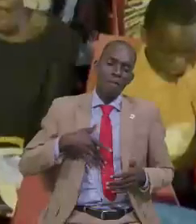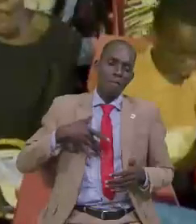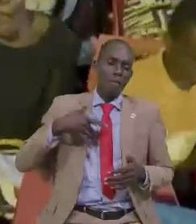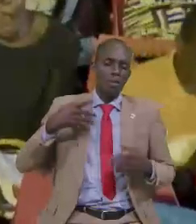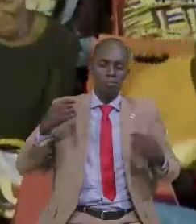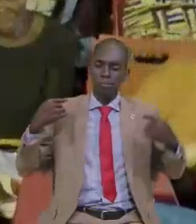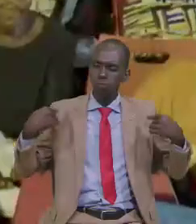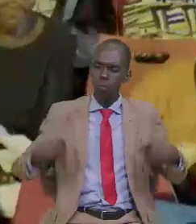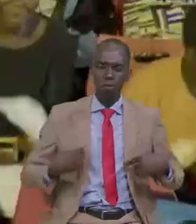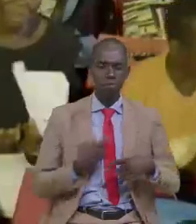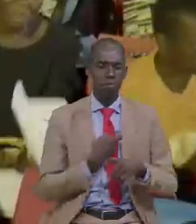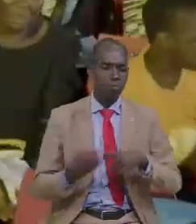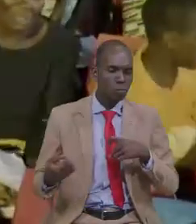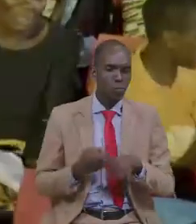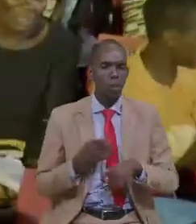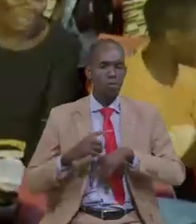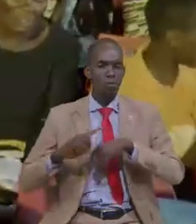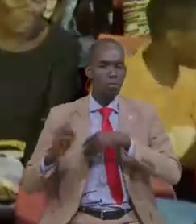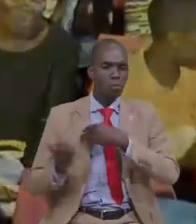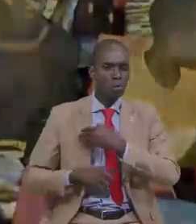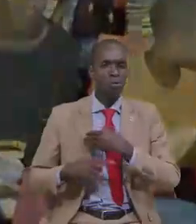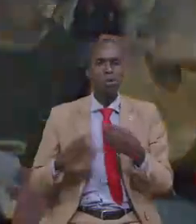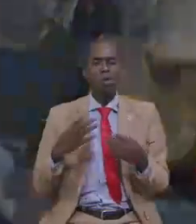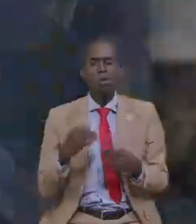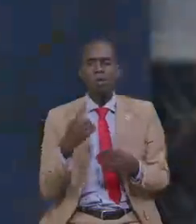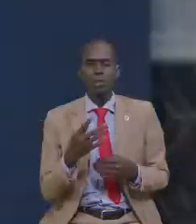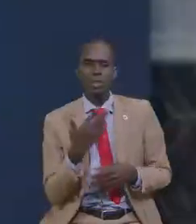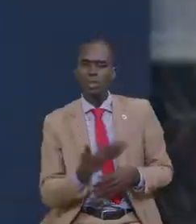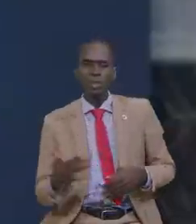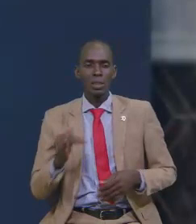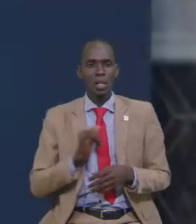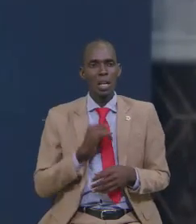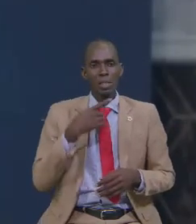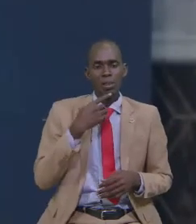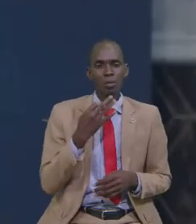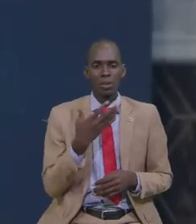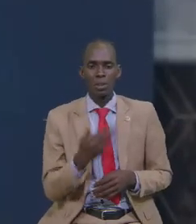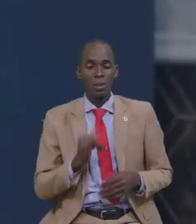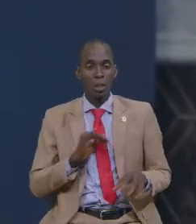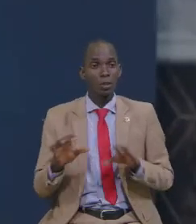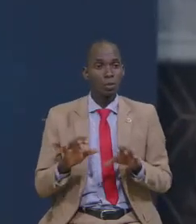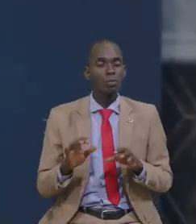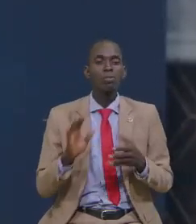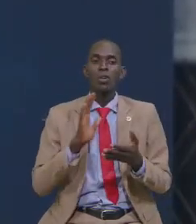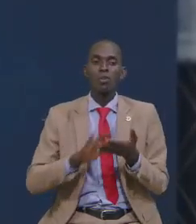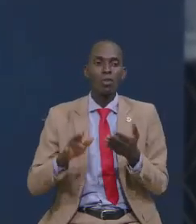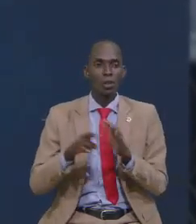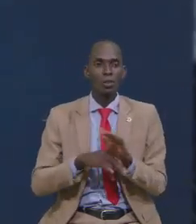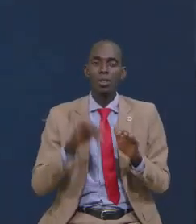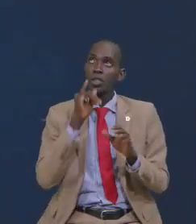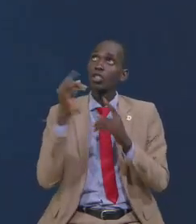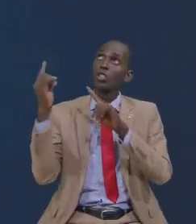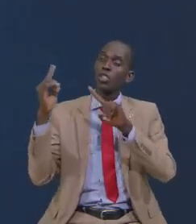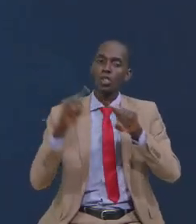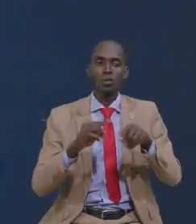the torture of the things I said and the things I did. Forgiveness has come to you. And I